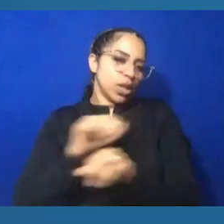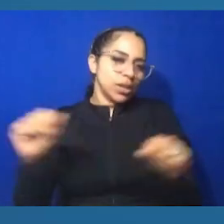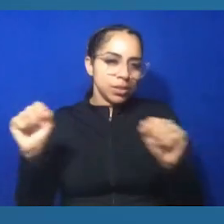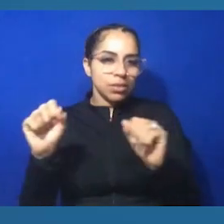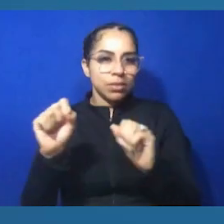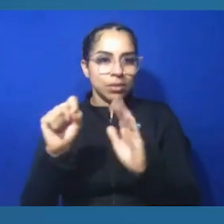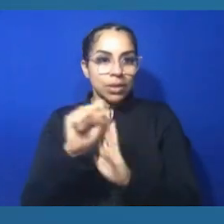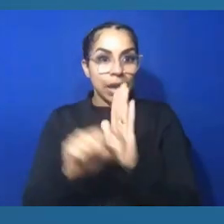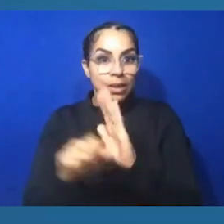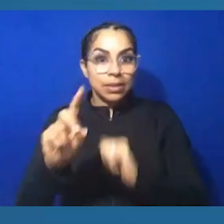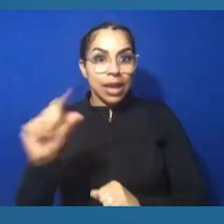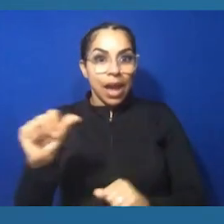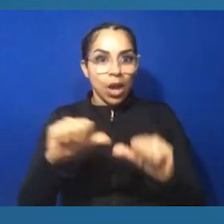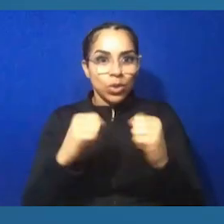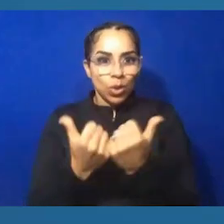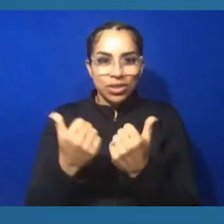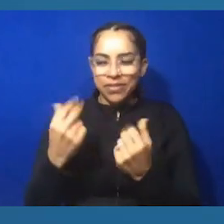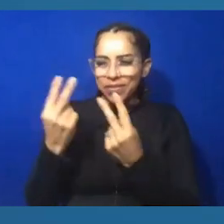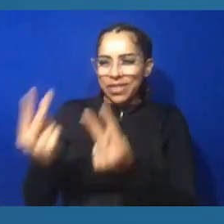your office in Midtown,